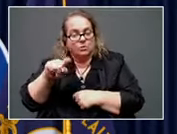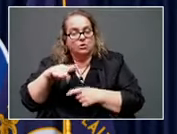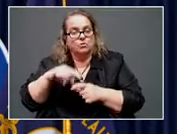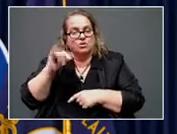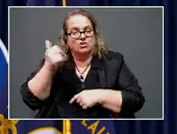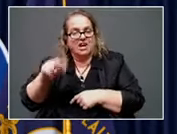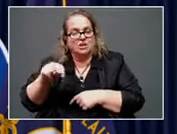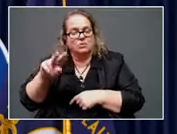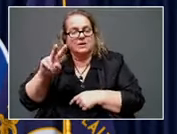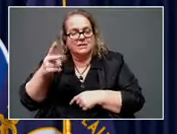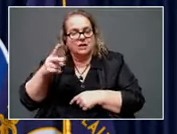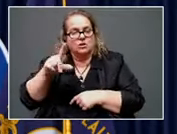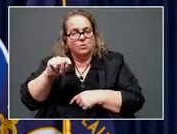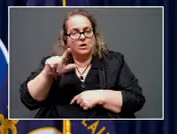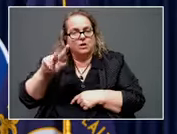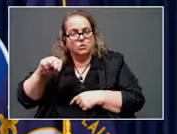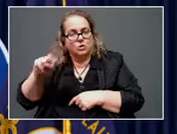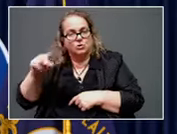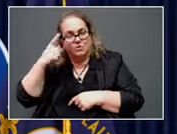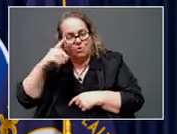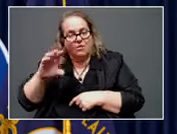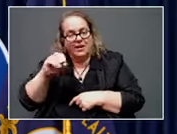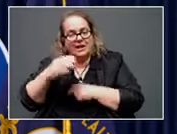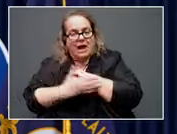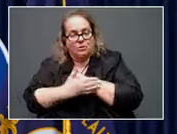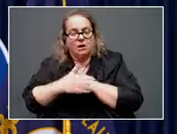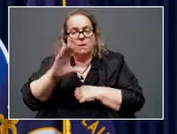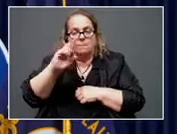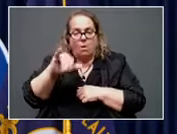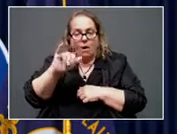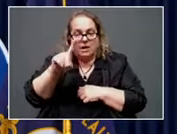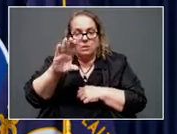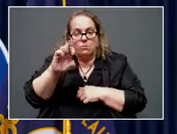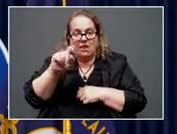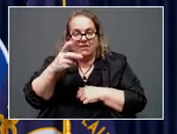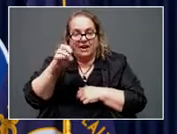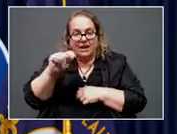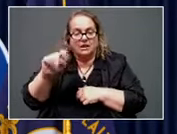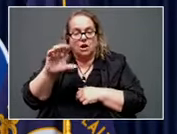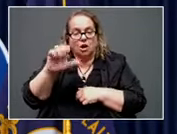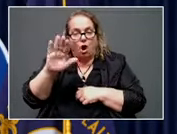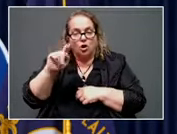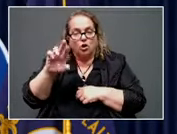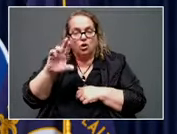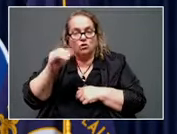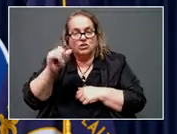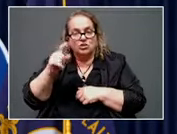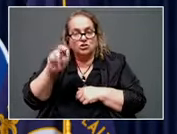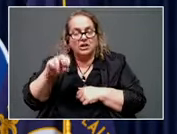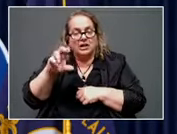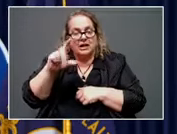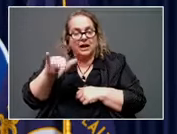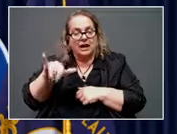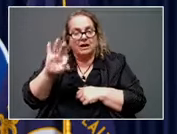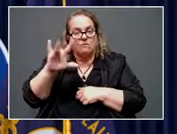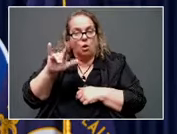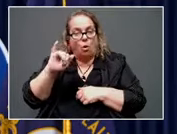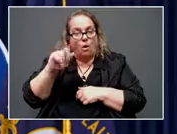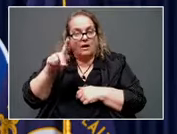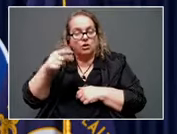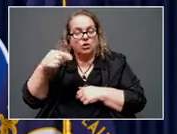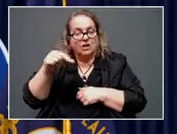2022. It's for the counties of Boyd, Breathitt, Carter, Christian, Clay, Floyd, Greene, Johnson,